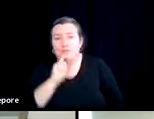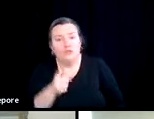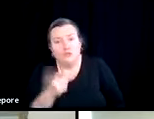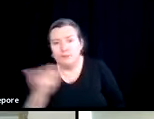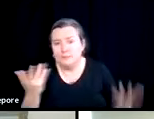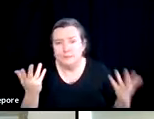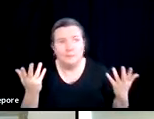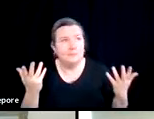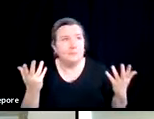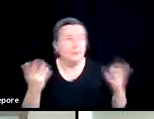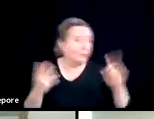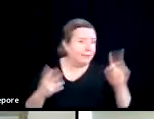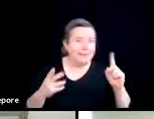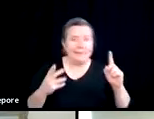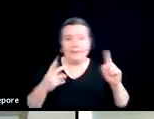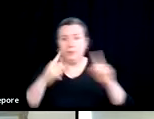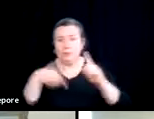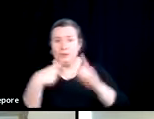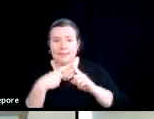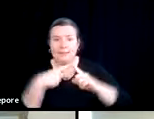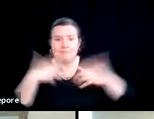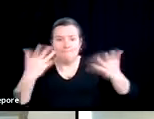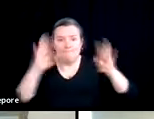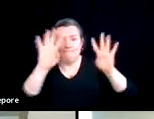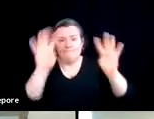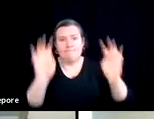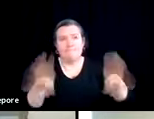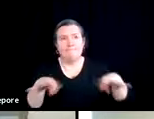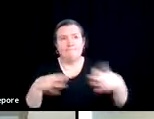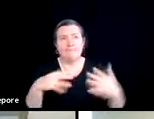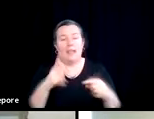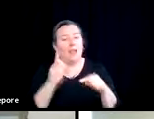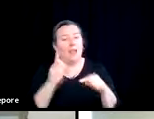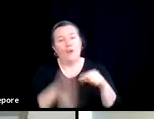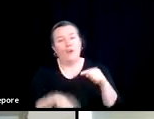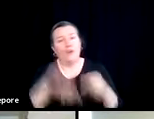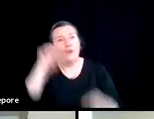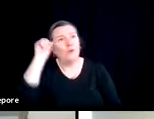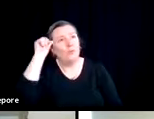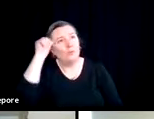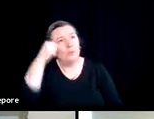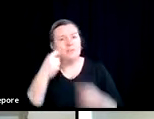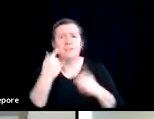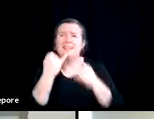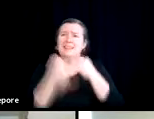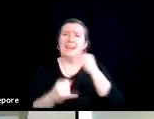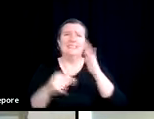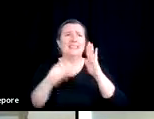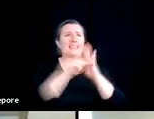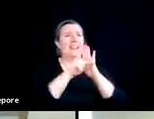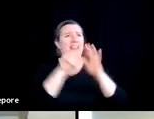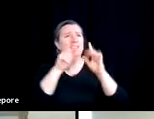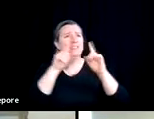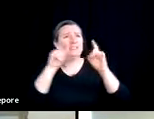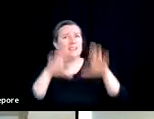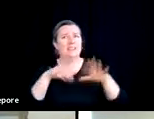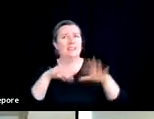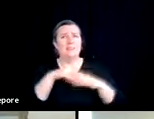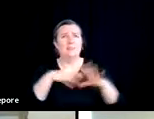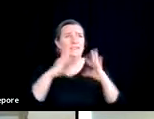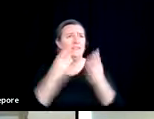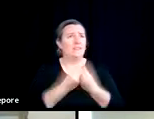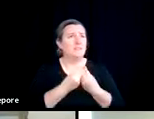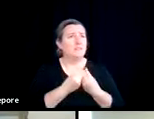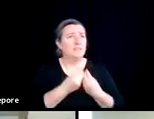where, Elise. I can't remember the last negative test of the family member, but it wouldn't have been that long ago. So this is